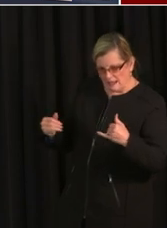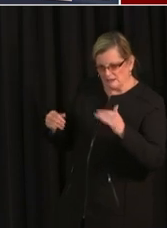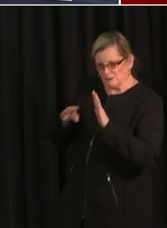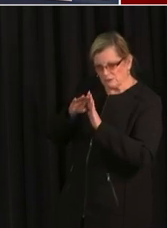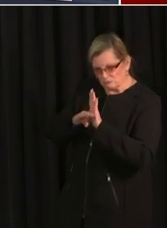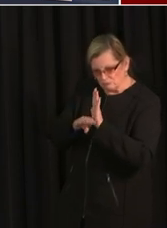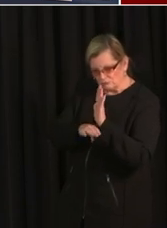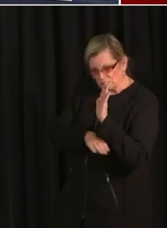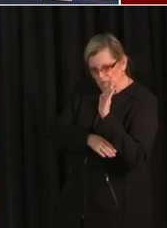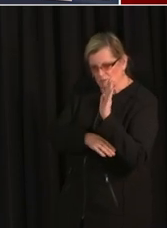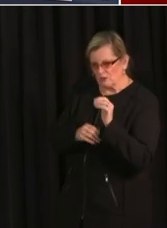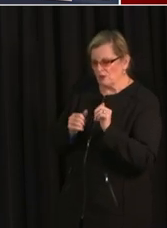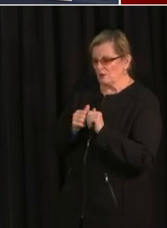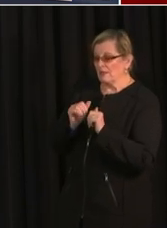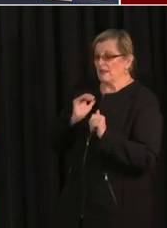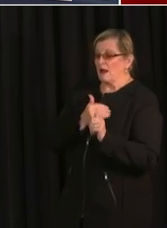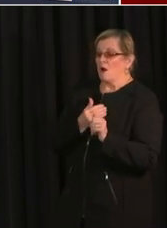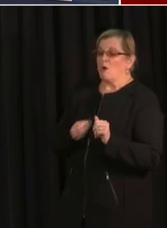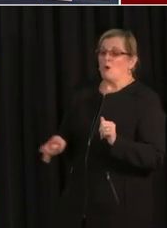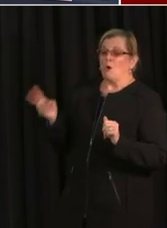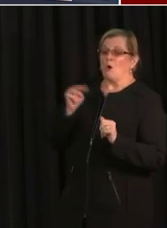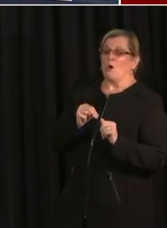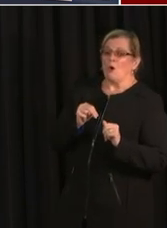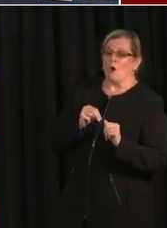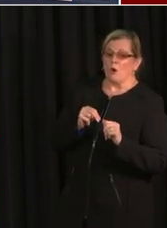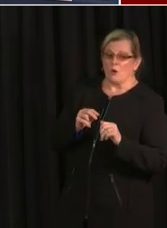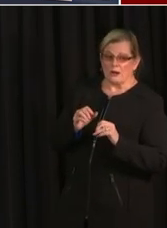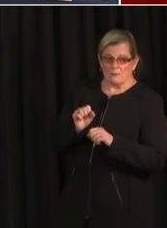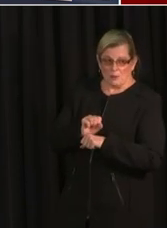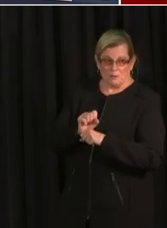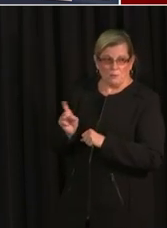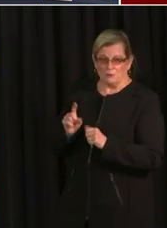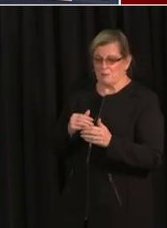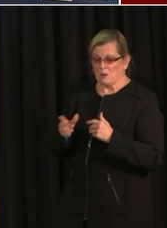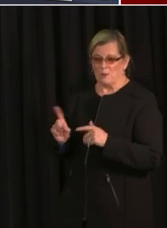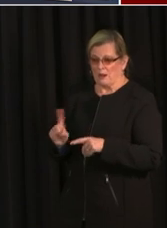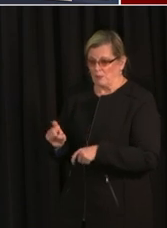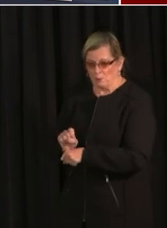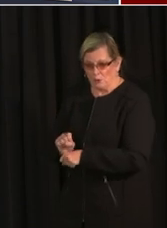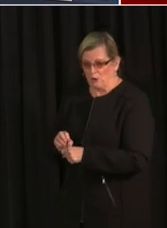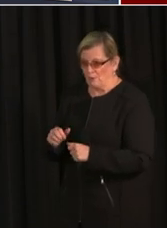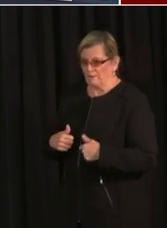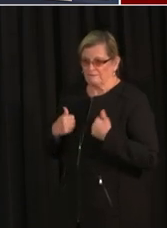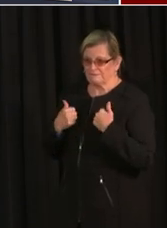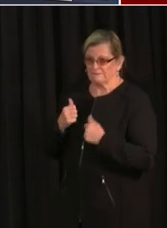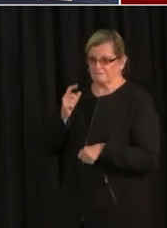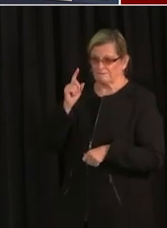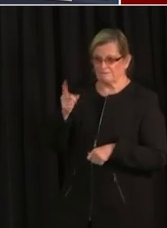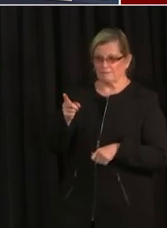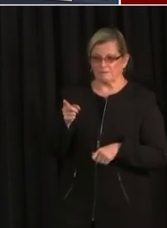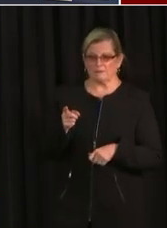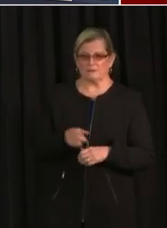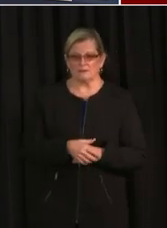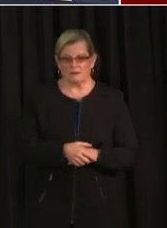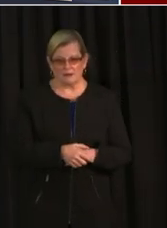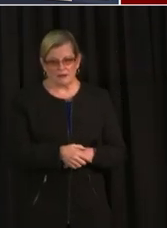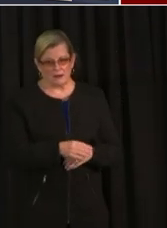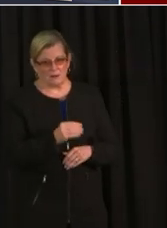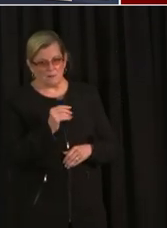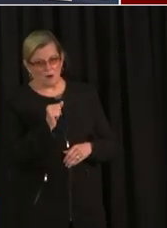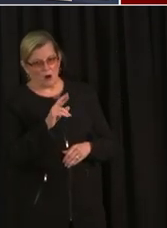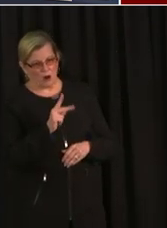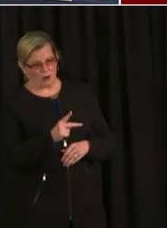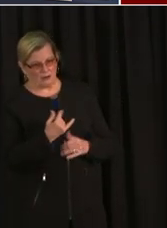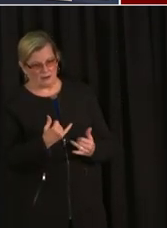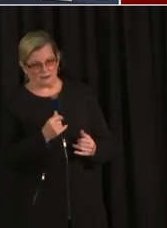employees, regardless of where they live. Yes. If I could go back to the Nationals,